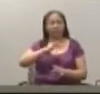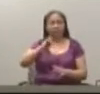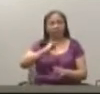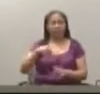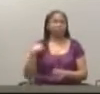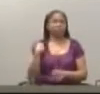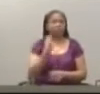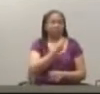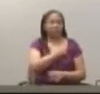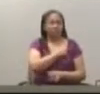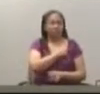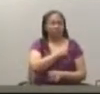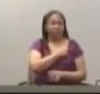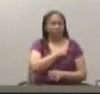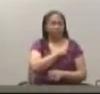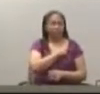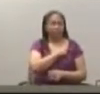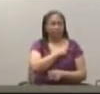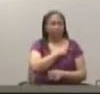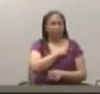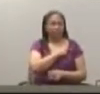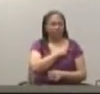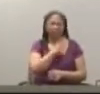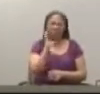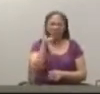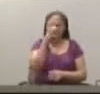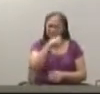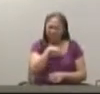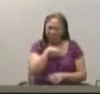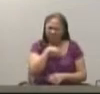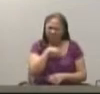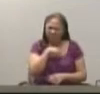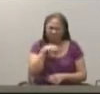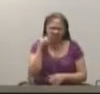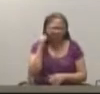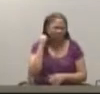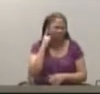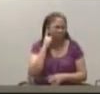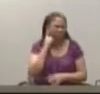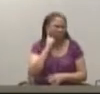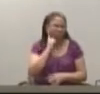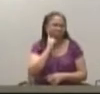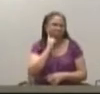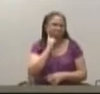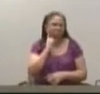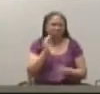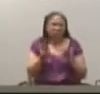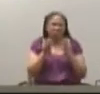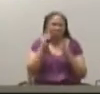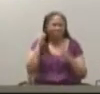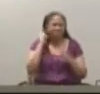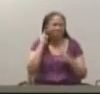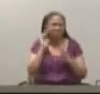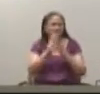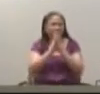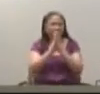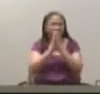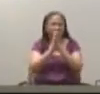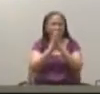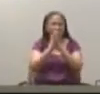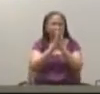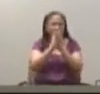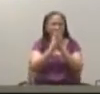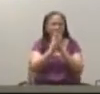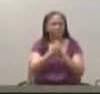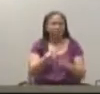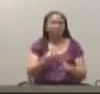us. Kind of sounds strange. It almost sounds like a science fiction movie, like an alien movie. But it's the